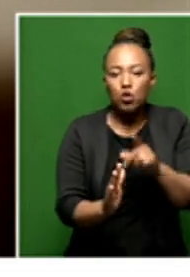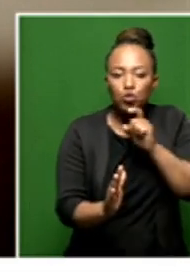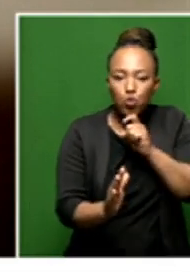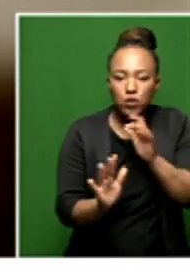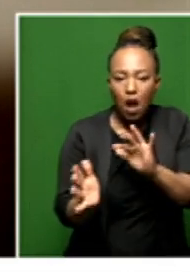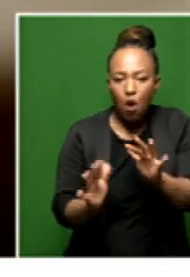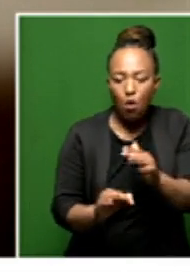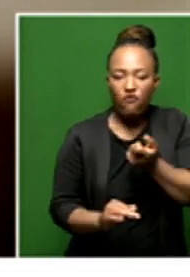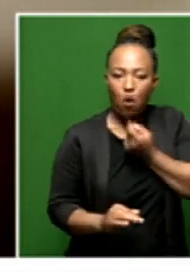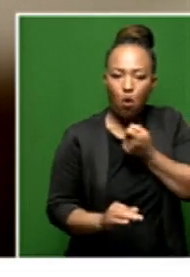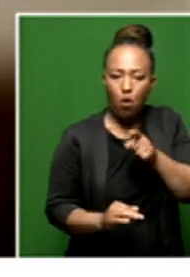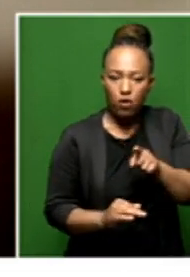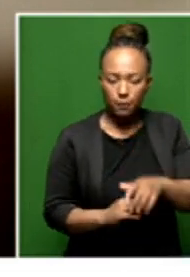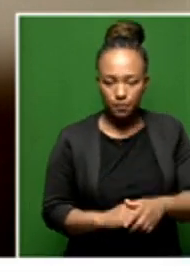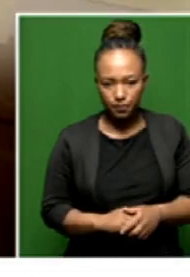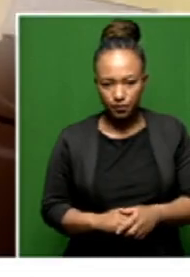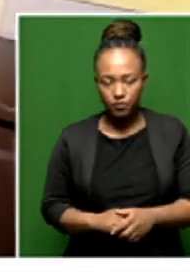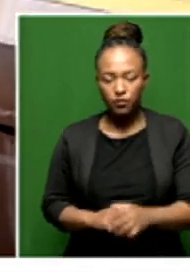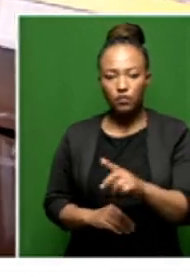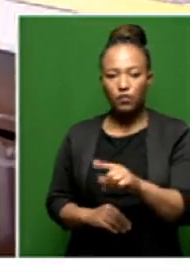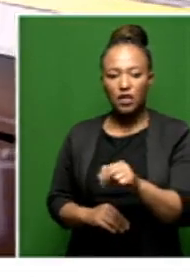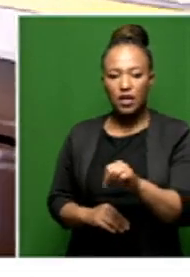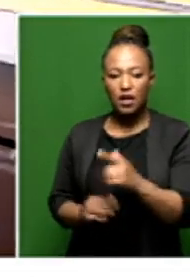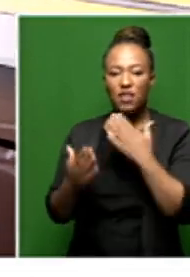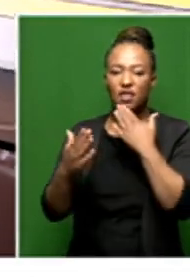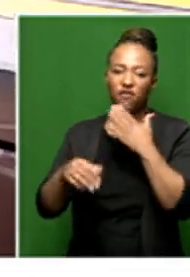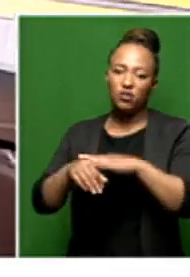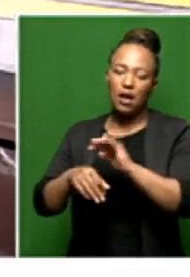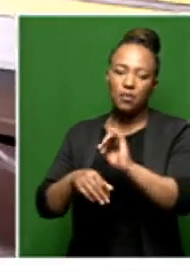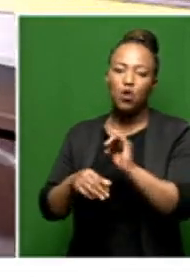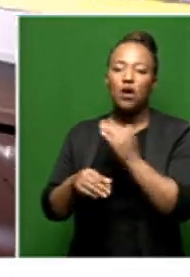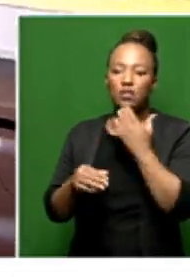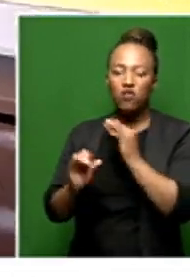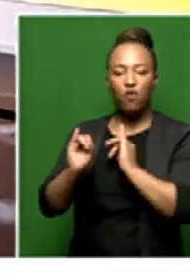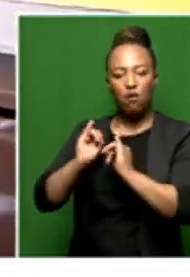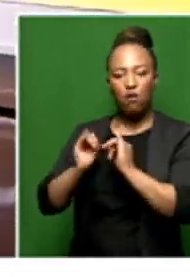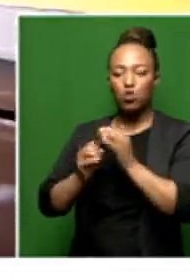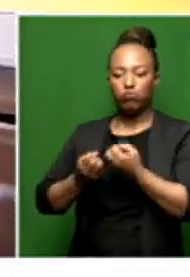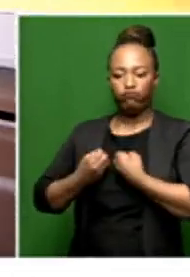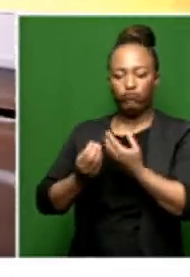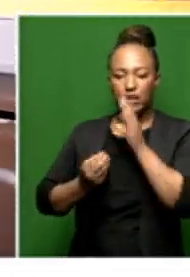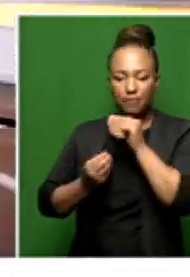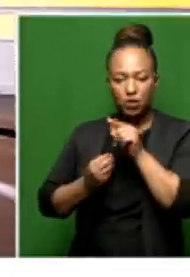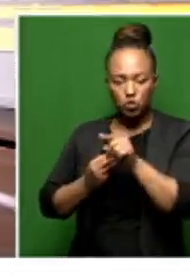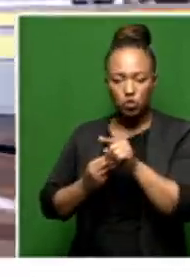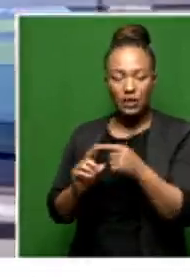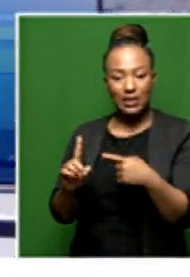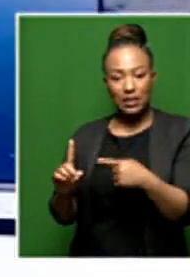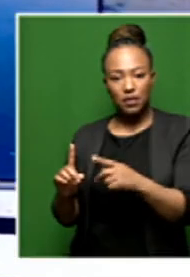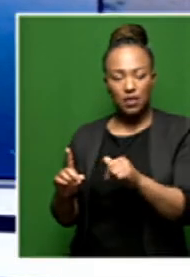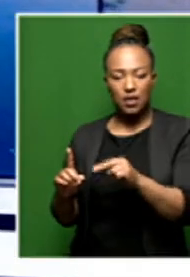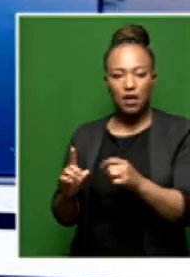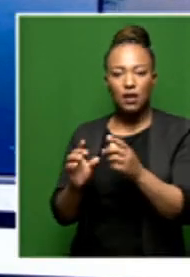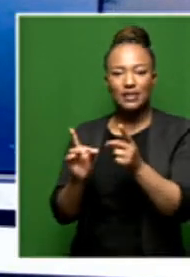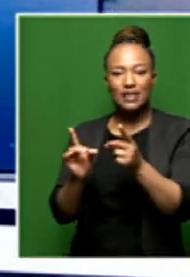for diagnostics. Well, Daniel, thanks so much for your time and for speaking to us this morning. And that was Daniel Berman, and he's Director